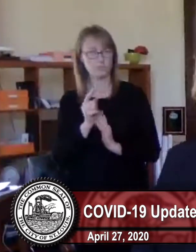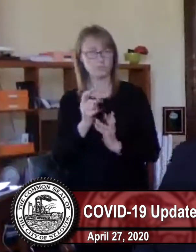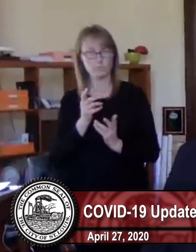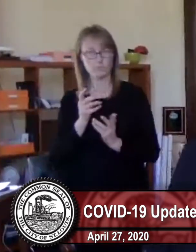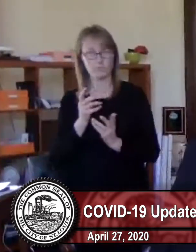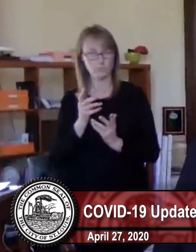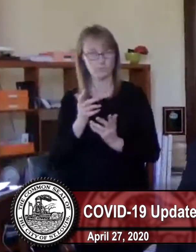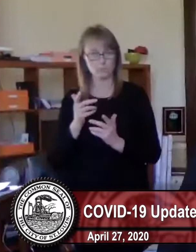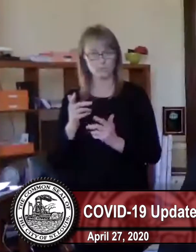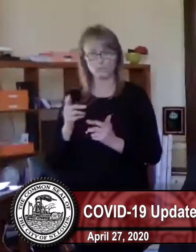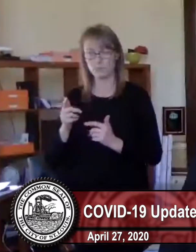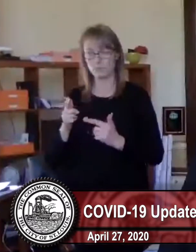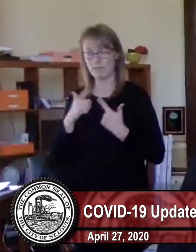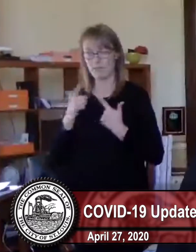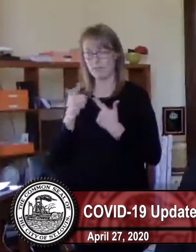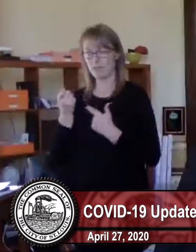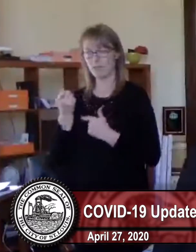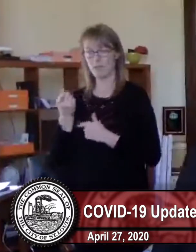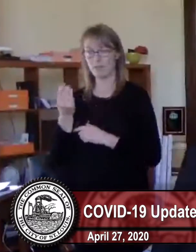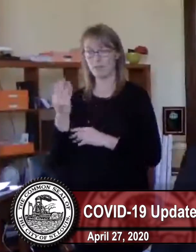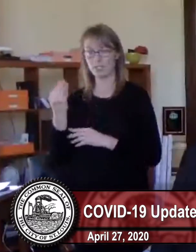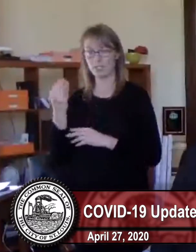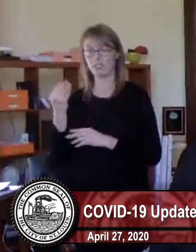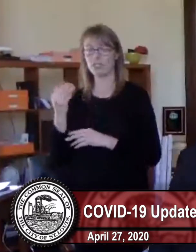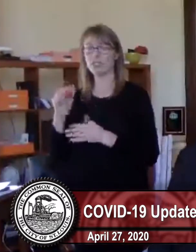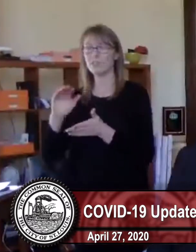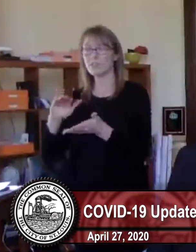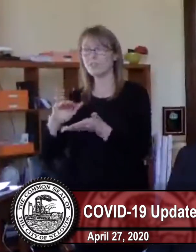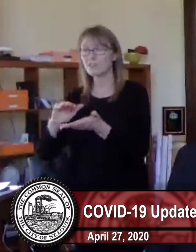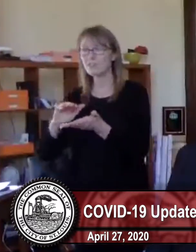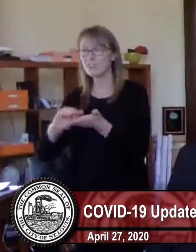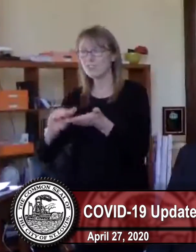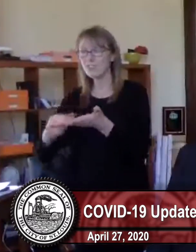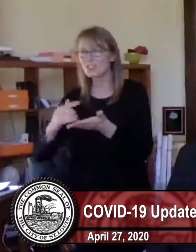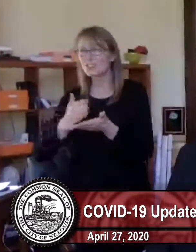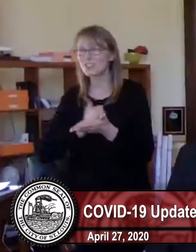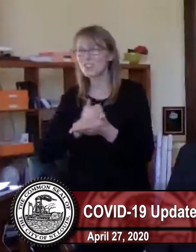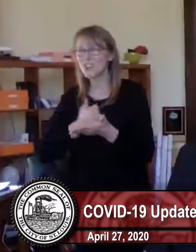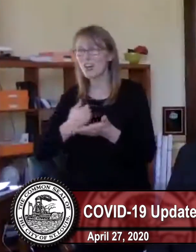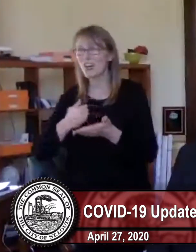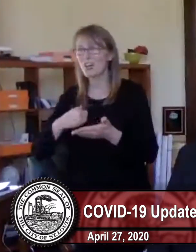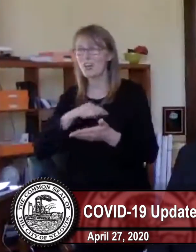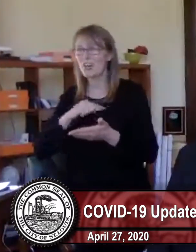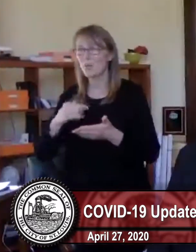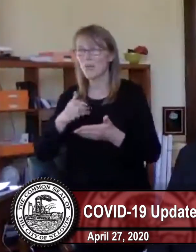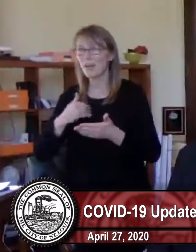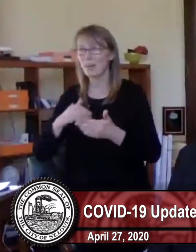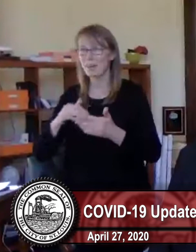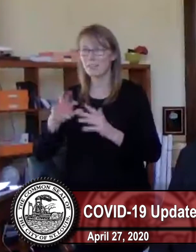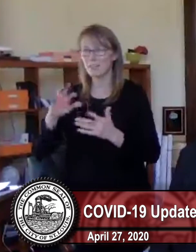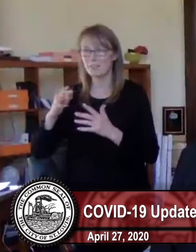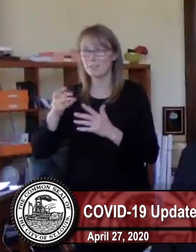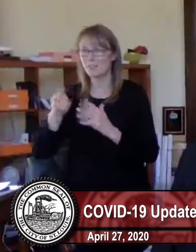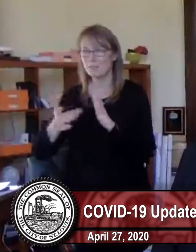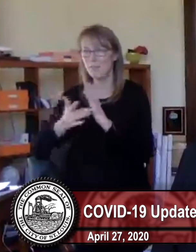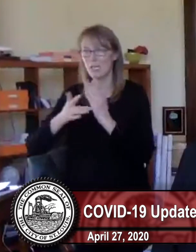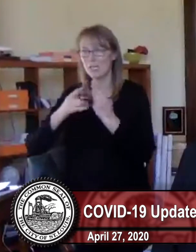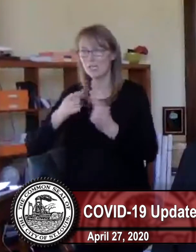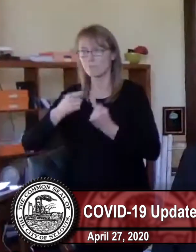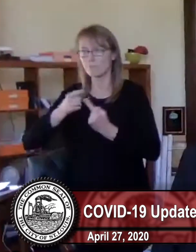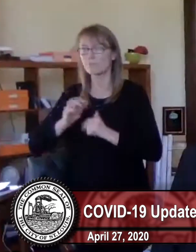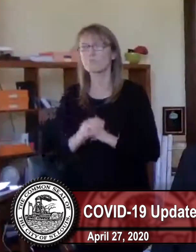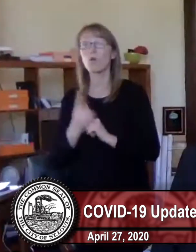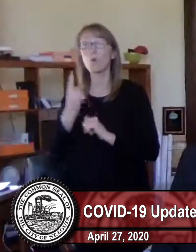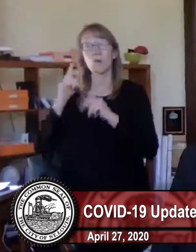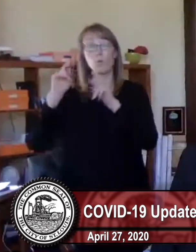when it's live. It's a little glitchy. Okay. Sorry, everyone. We have a wedding vendor who is